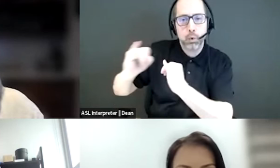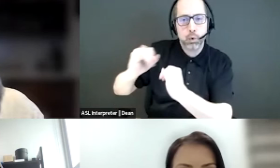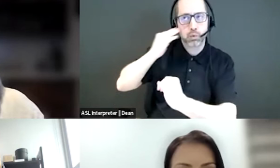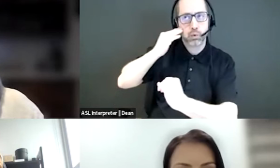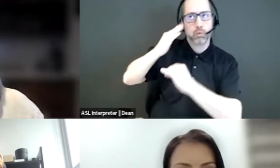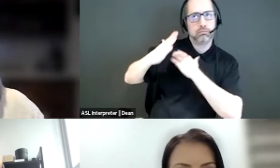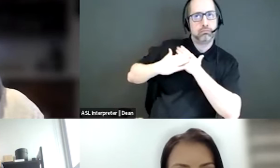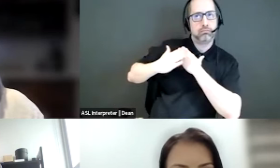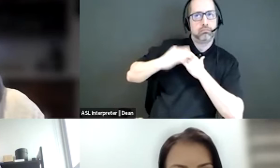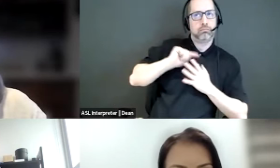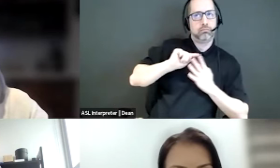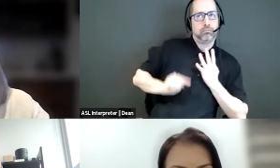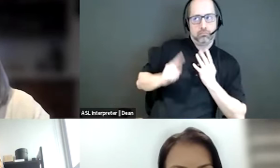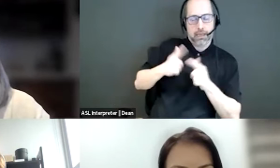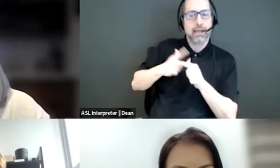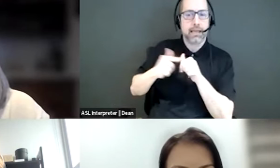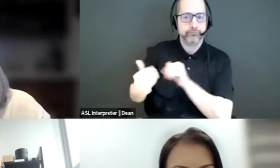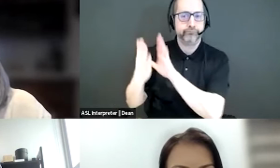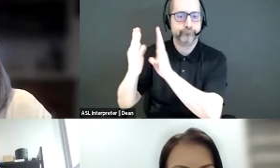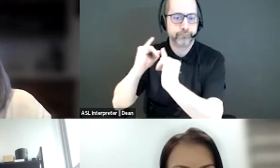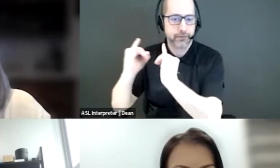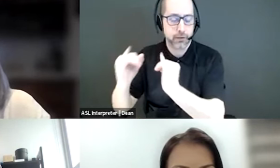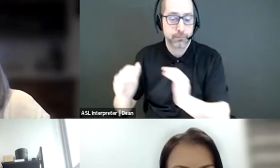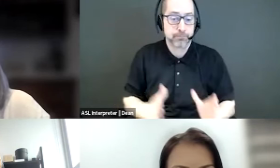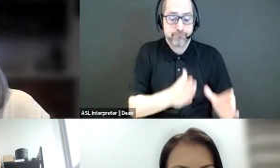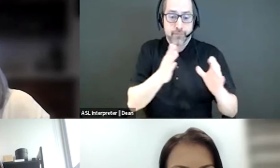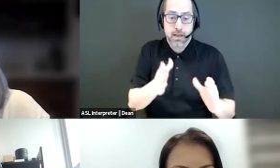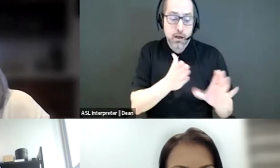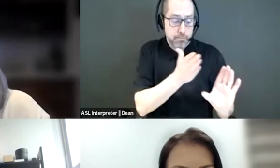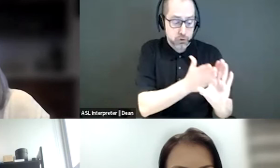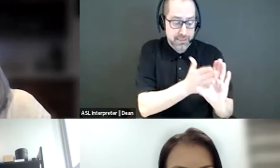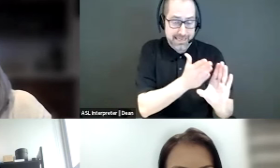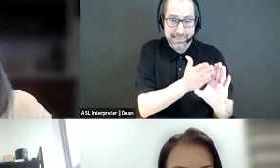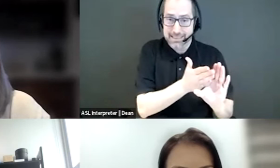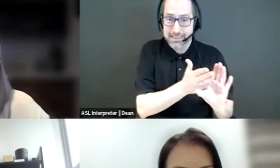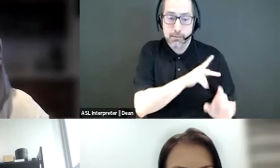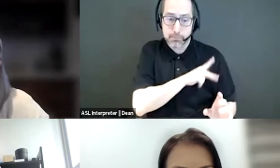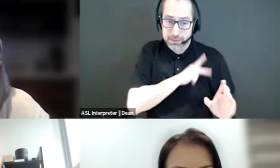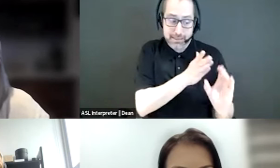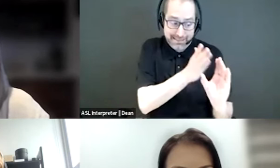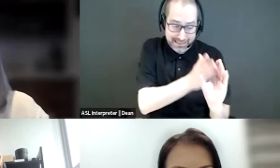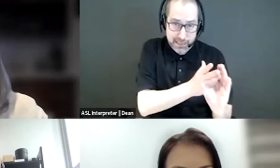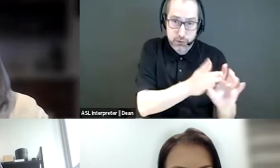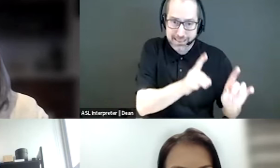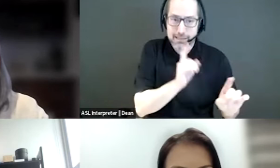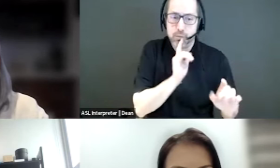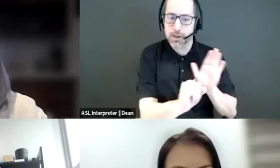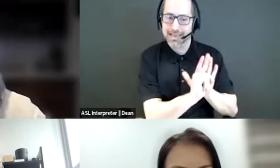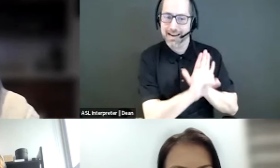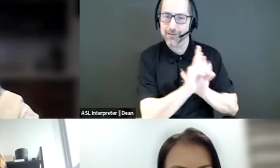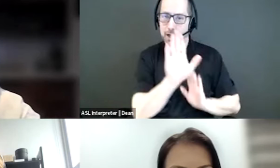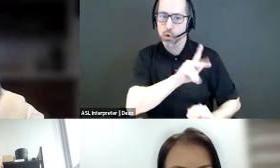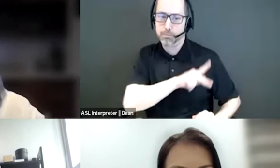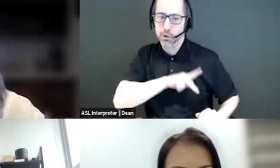A personality psychometric test actually identifies a personality type. Again, my personal take on that is it's fluid,